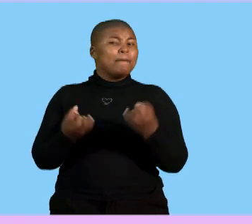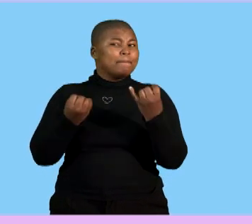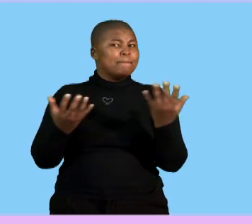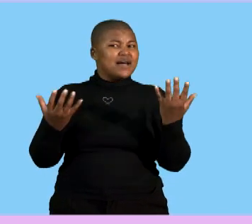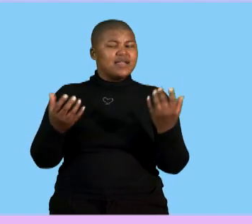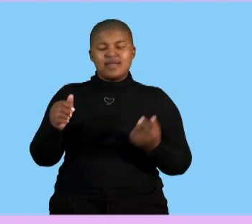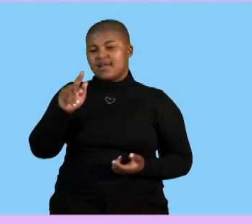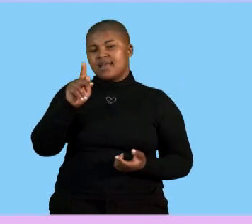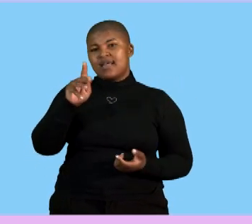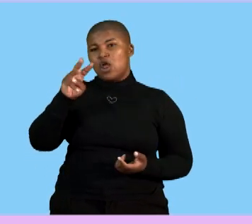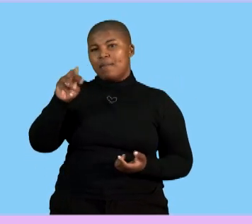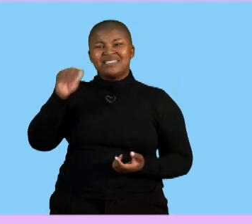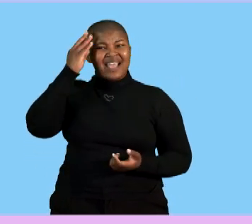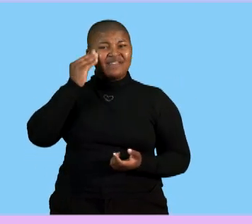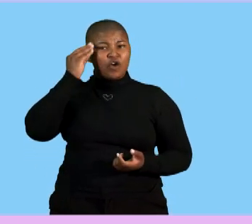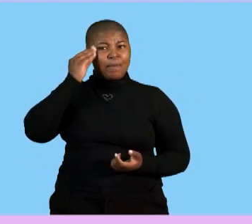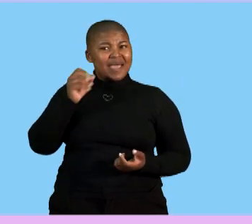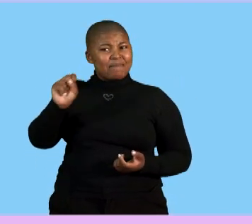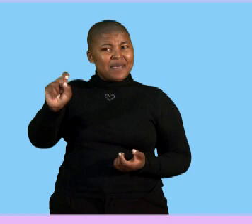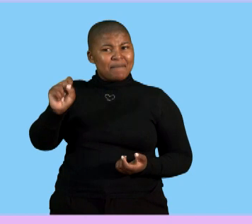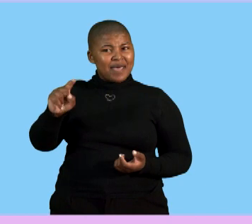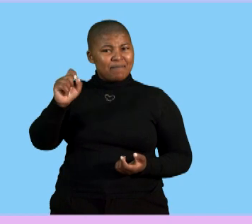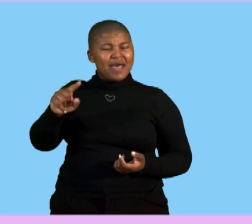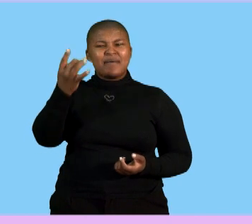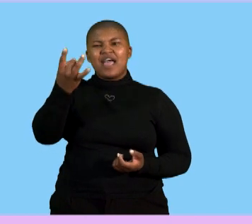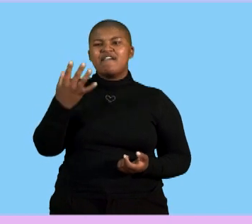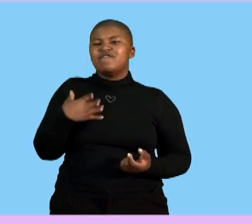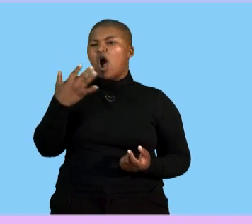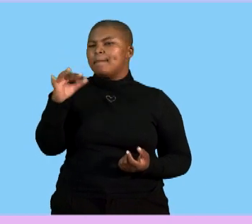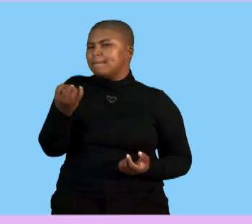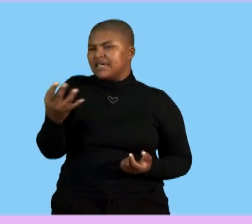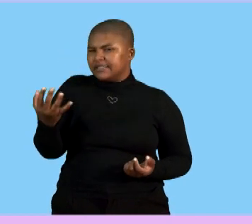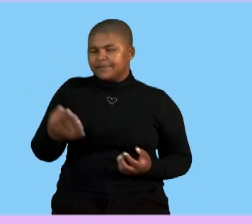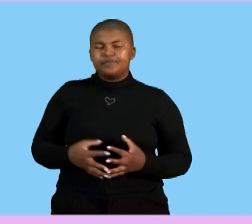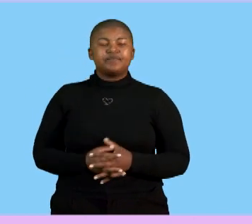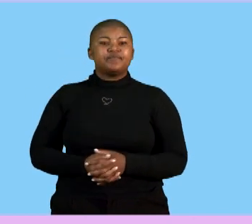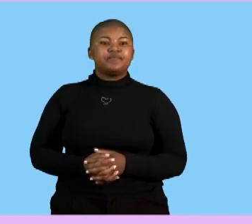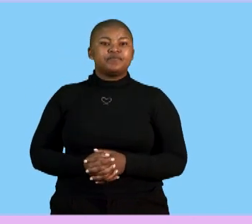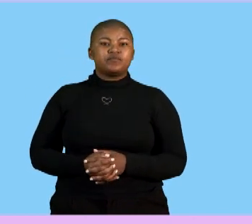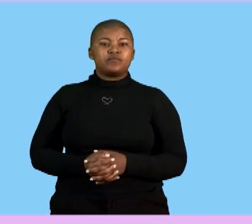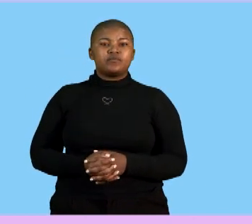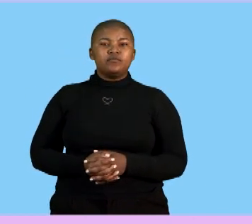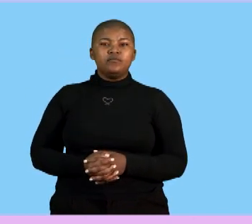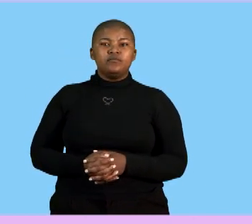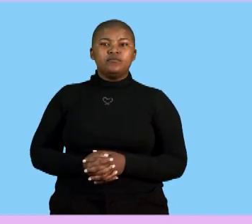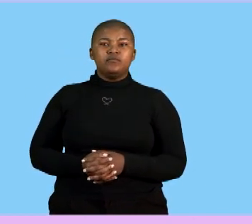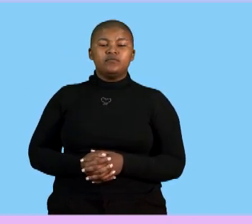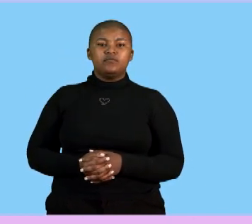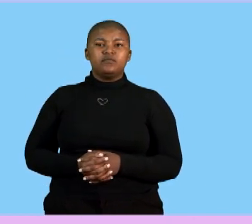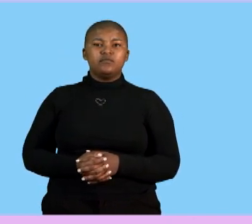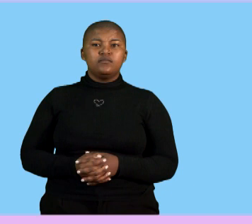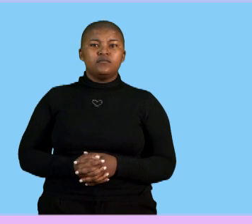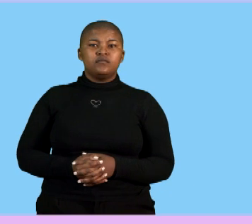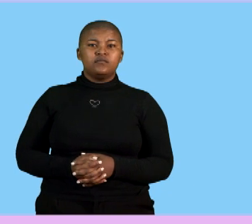How many kilometers does the information cover on the graph? The